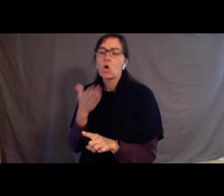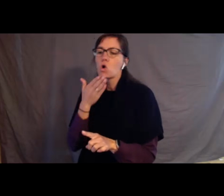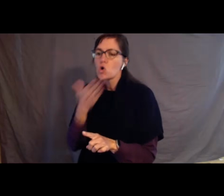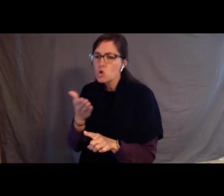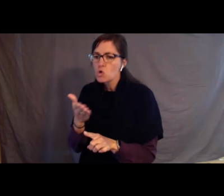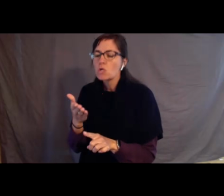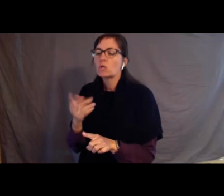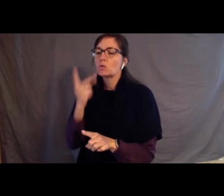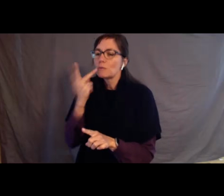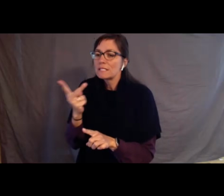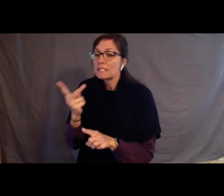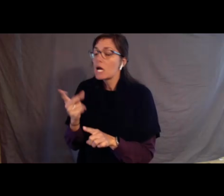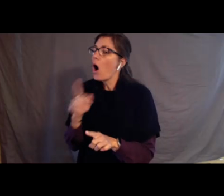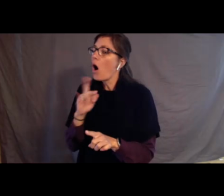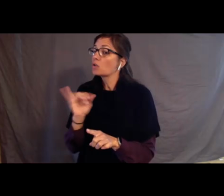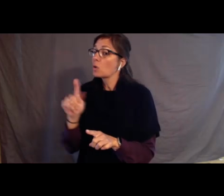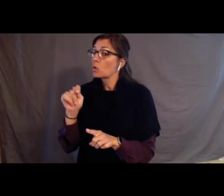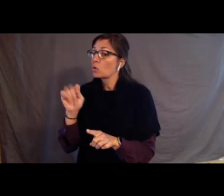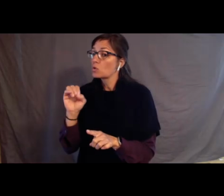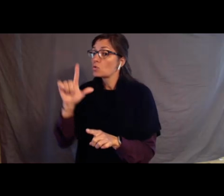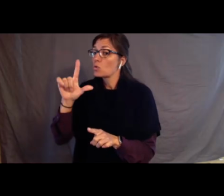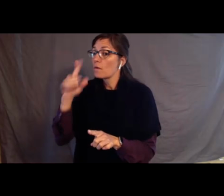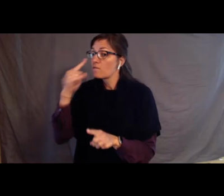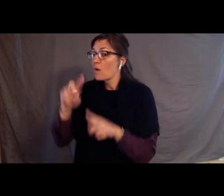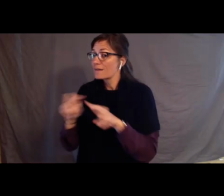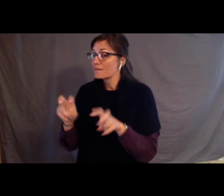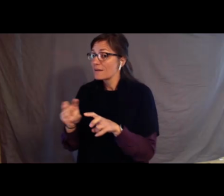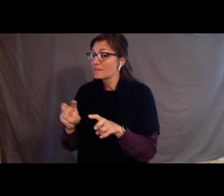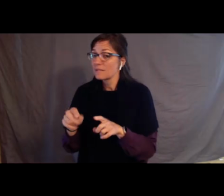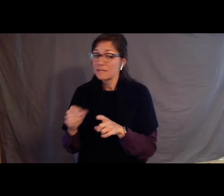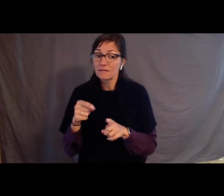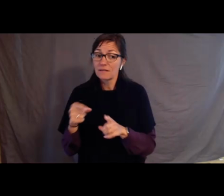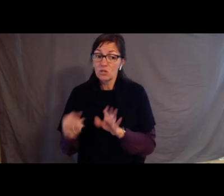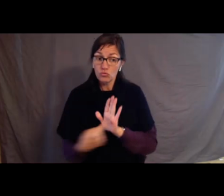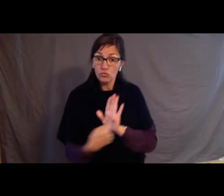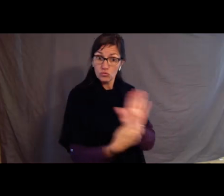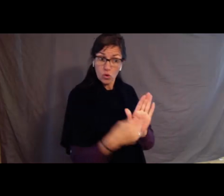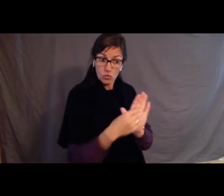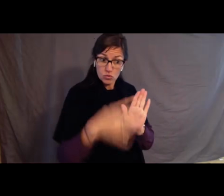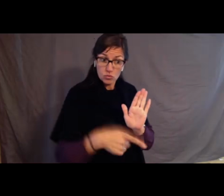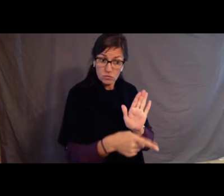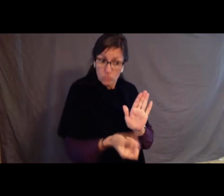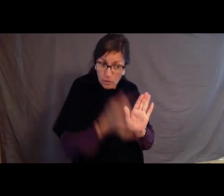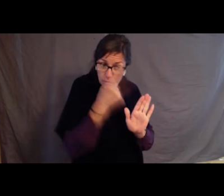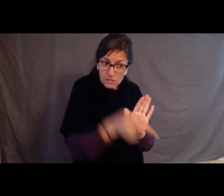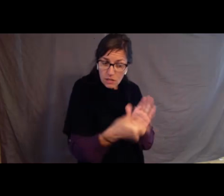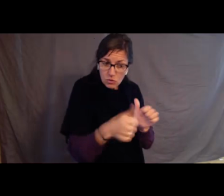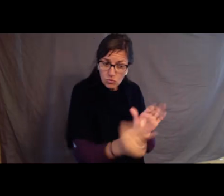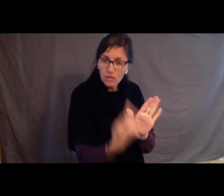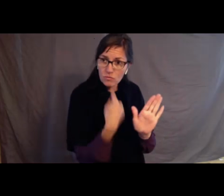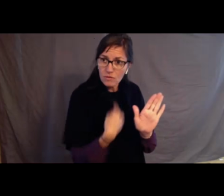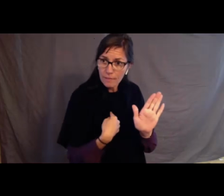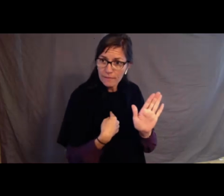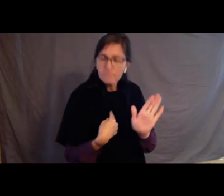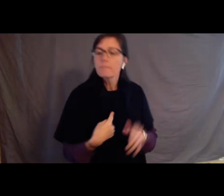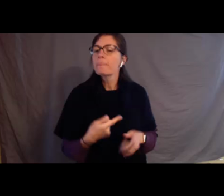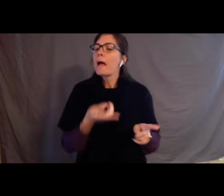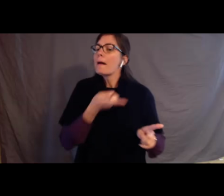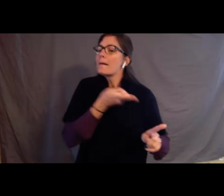student understands that whole process that they're trying to communicate. So even though a student may be at a higher level with a higher